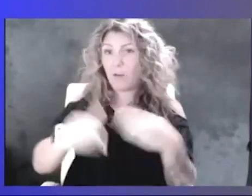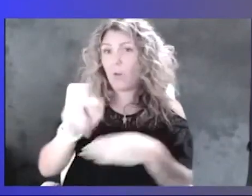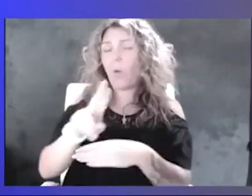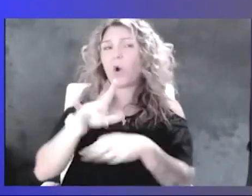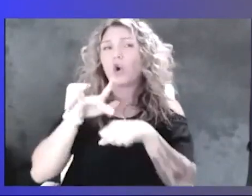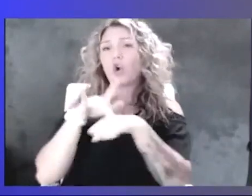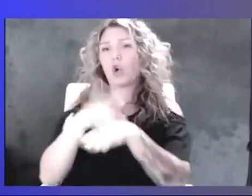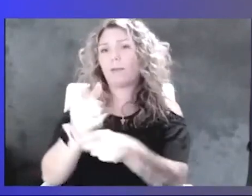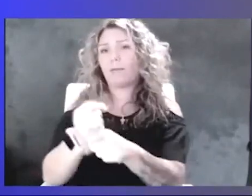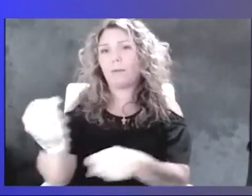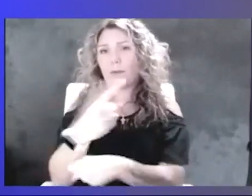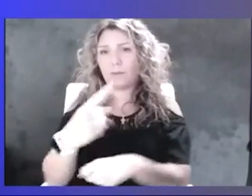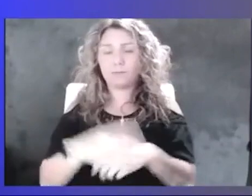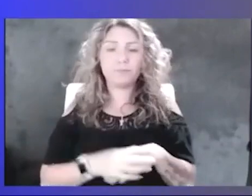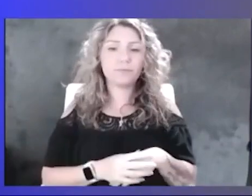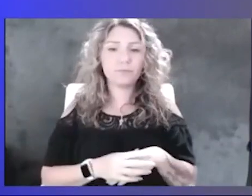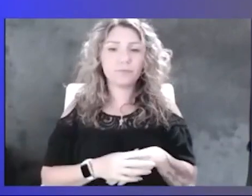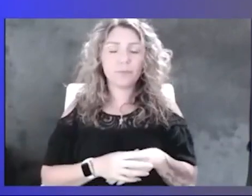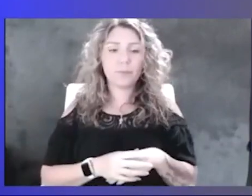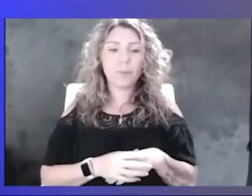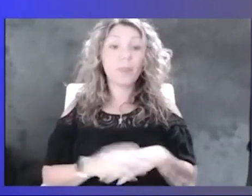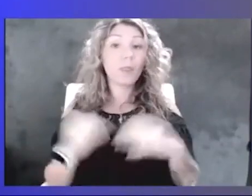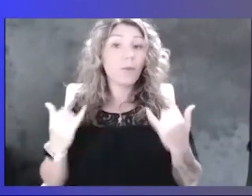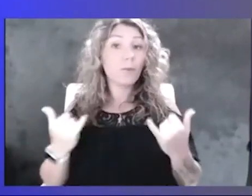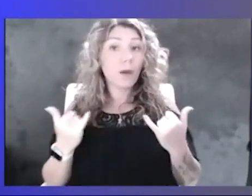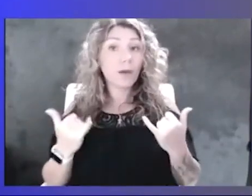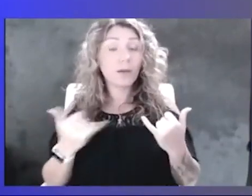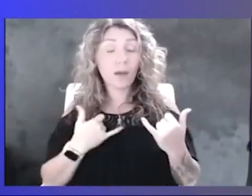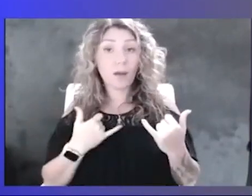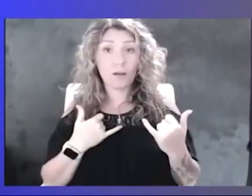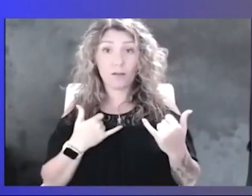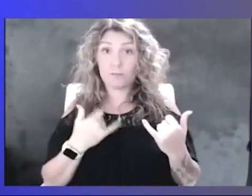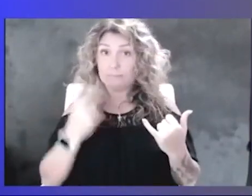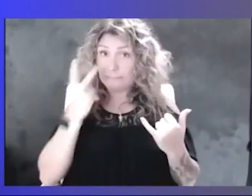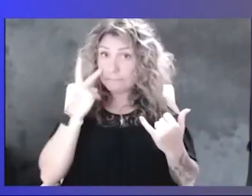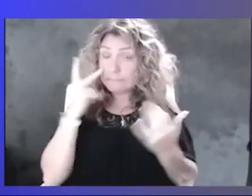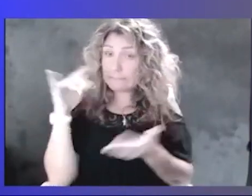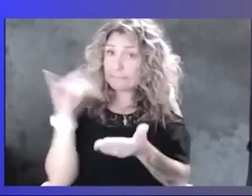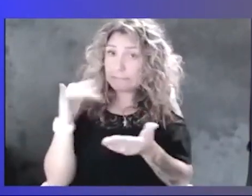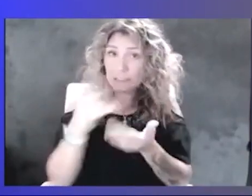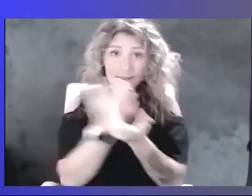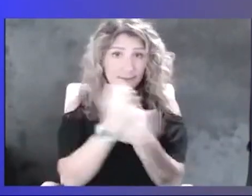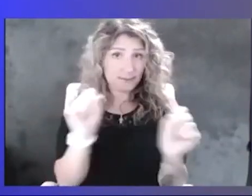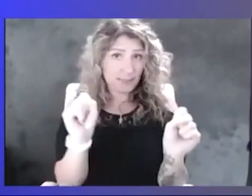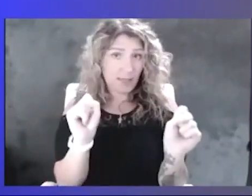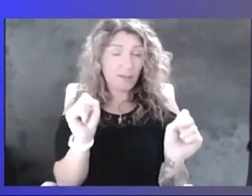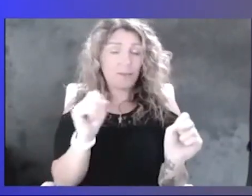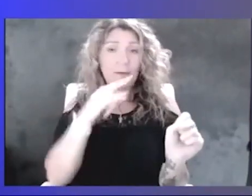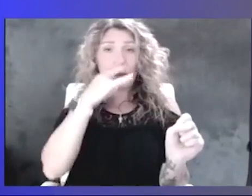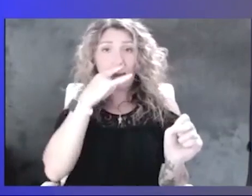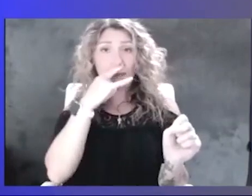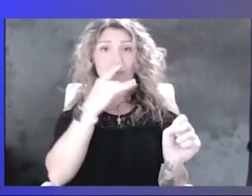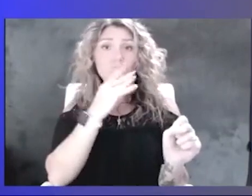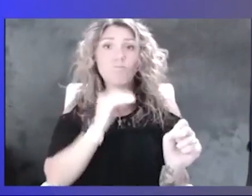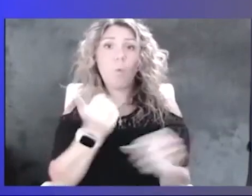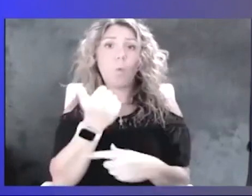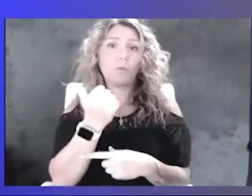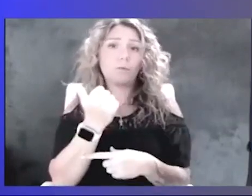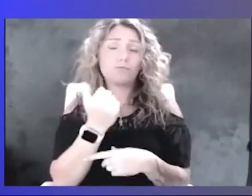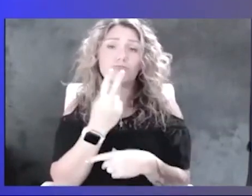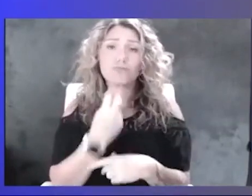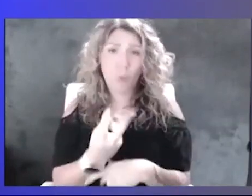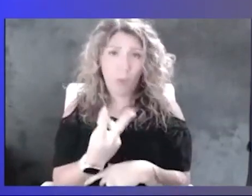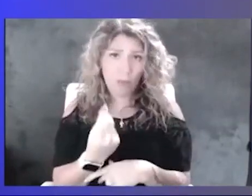As of right now, I think we've seen that they've been safe in kids that are 12 and older for which they've been approved at this